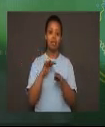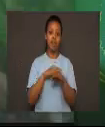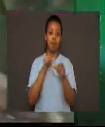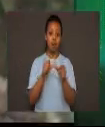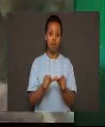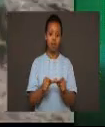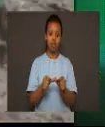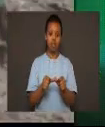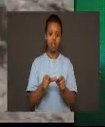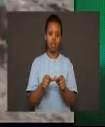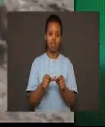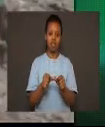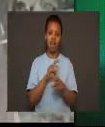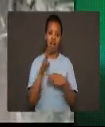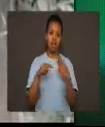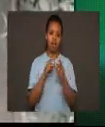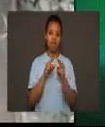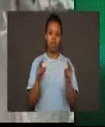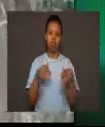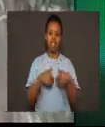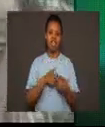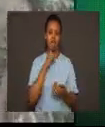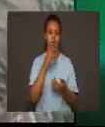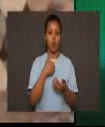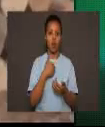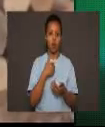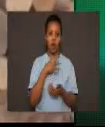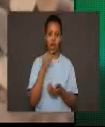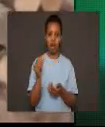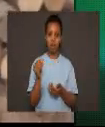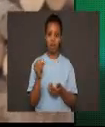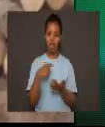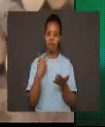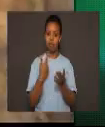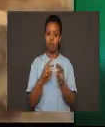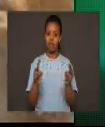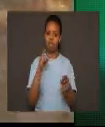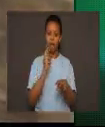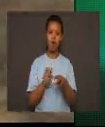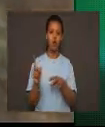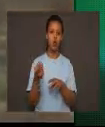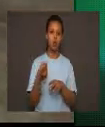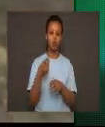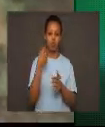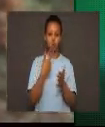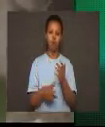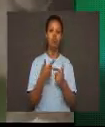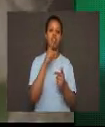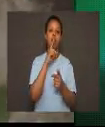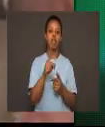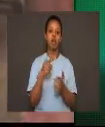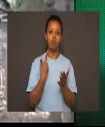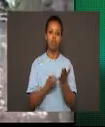planet. There have already been devastating effects of overpopulation